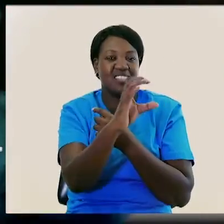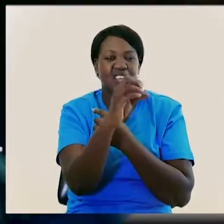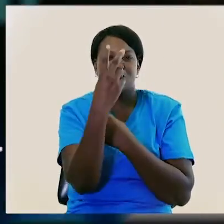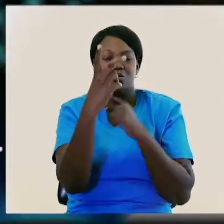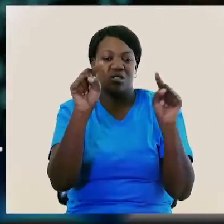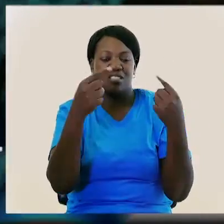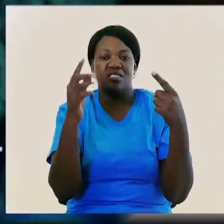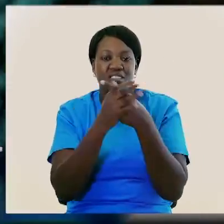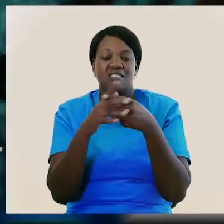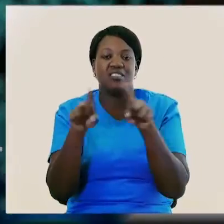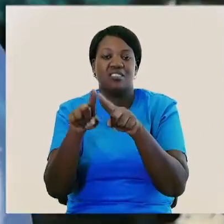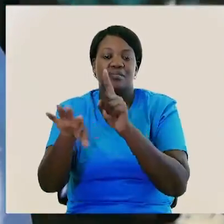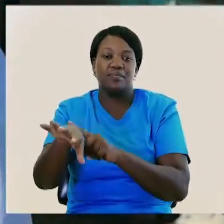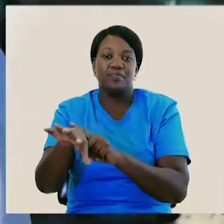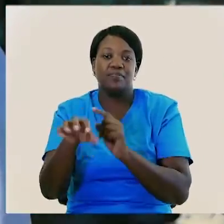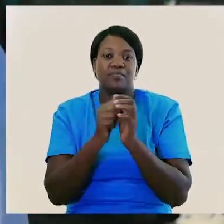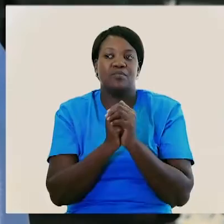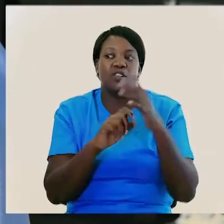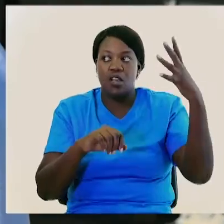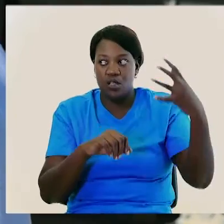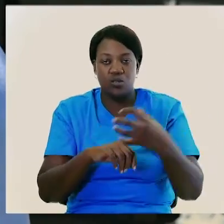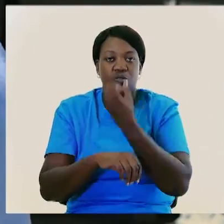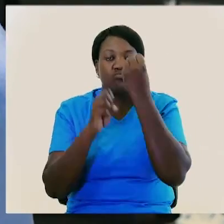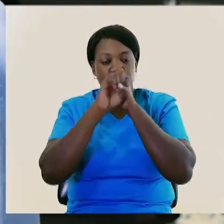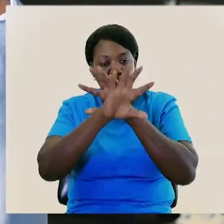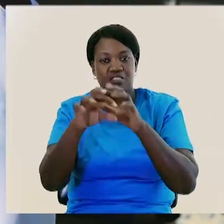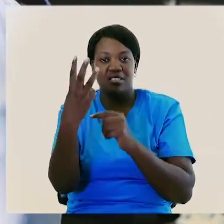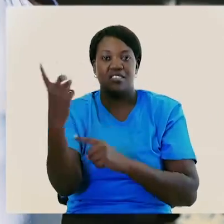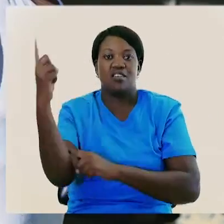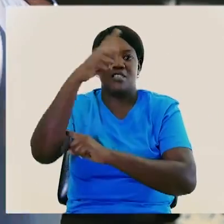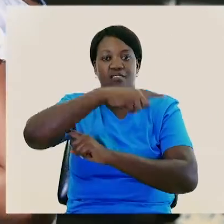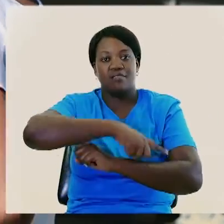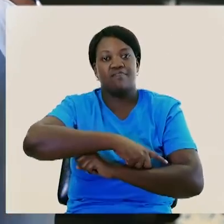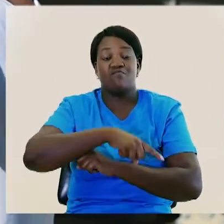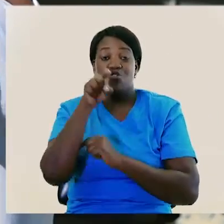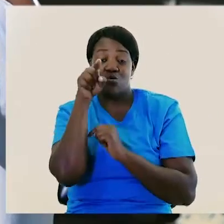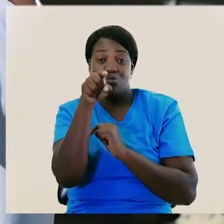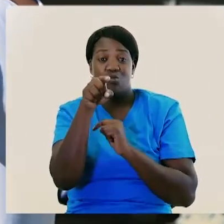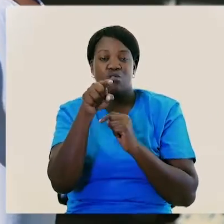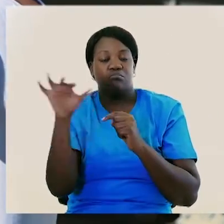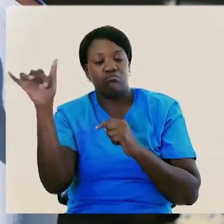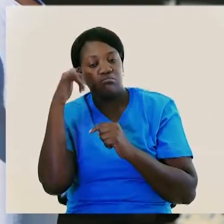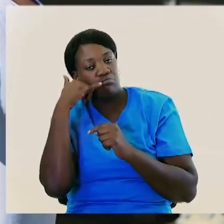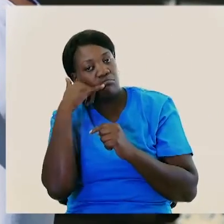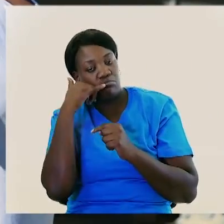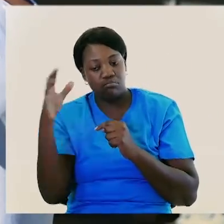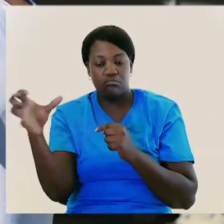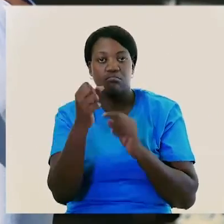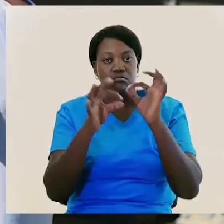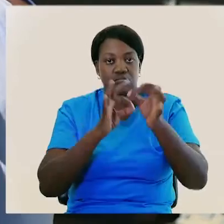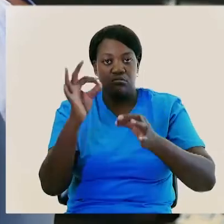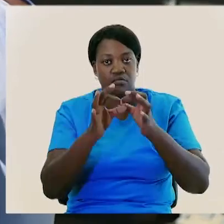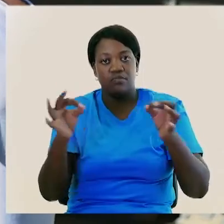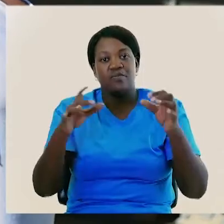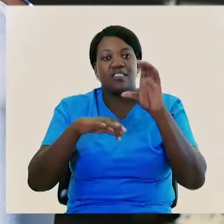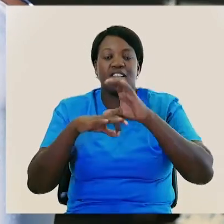things happening at the same time. The winner will be announced within 3 days, and if it's you, we will contact you to come and collect your prize